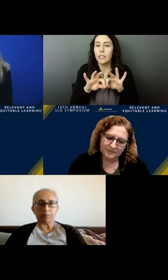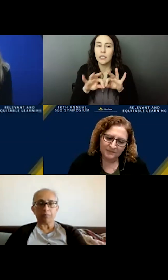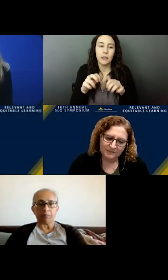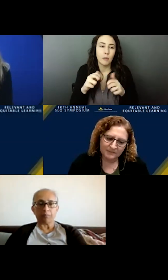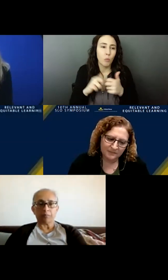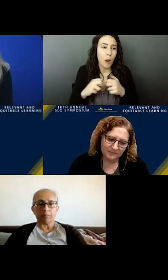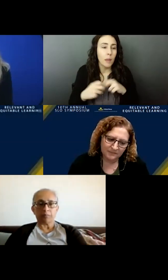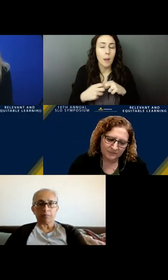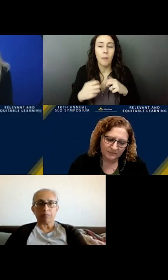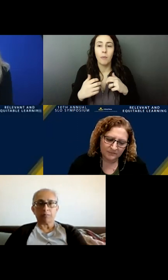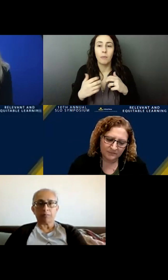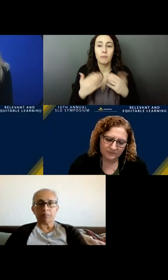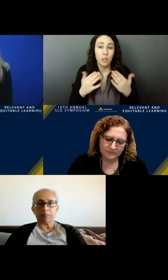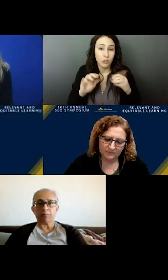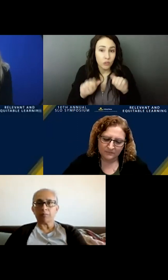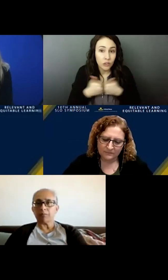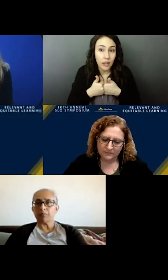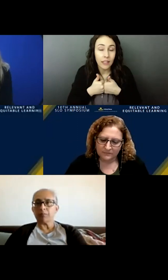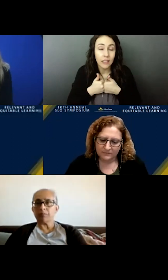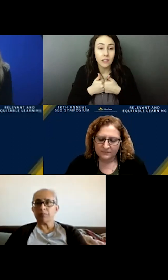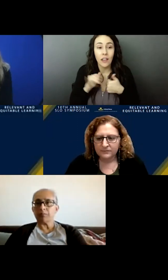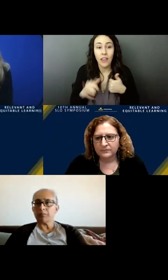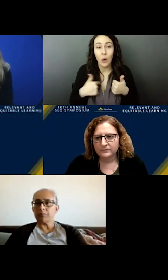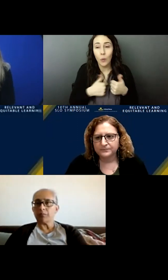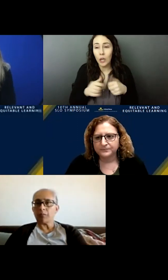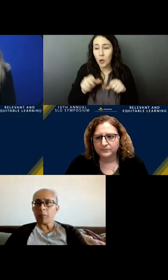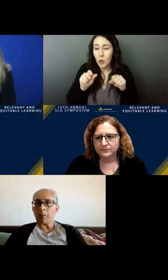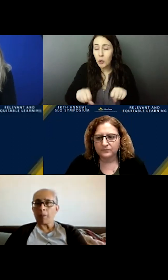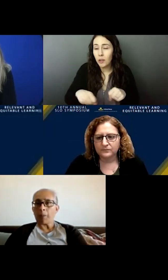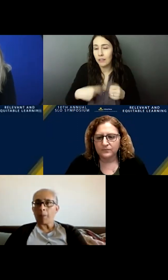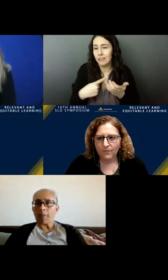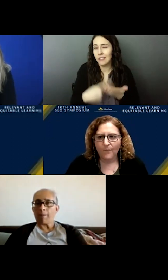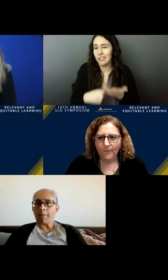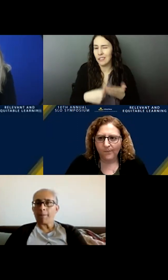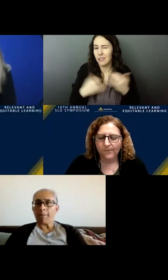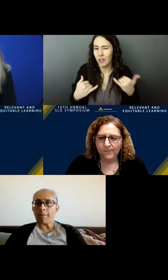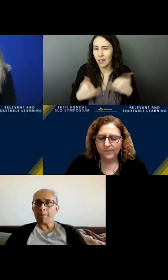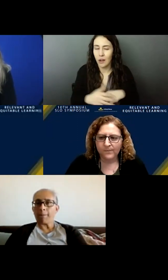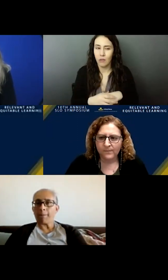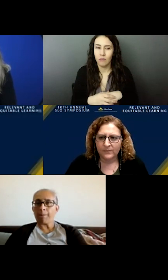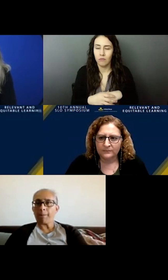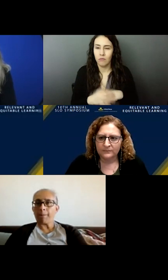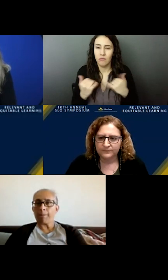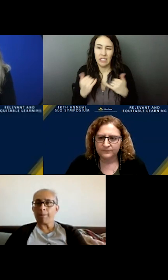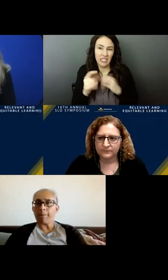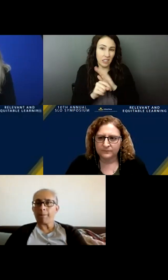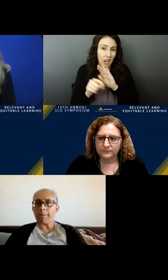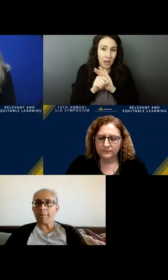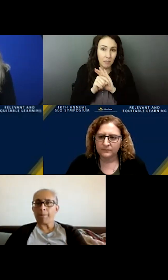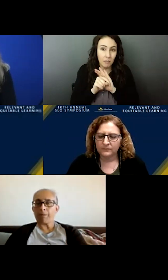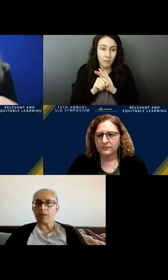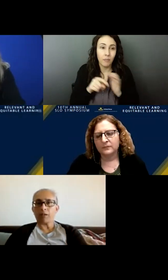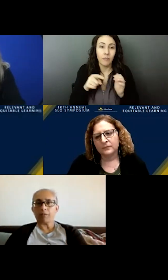perhaps, that we could be discussing at this point in time? As you know,